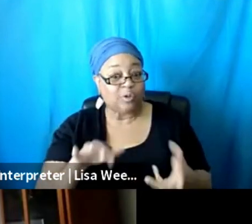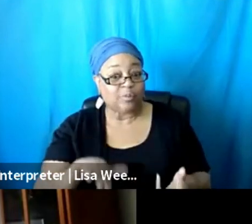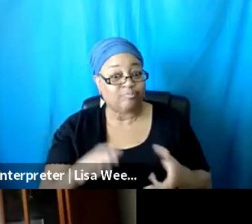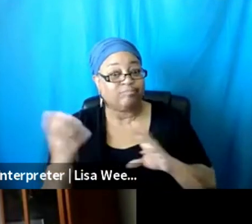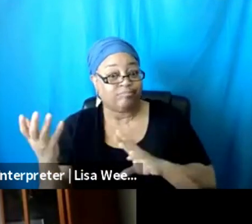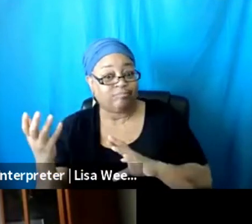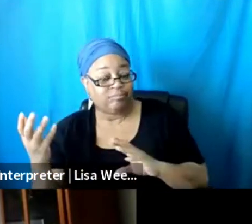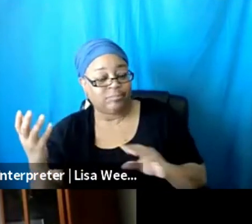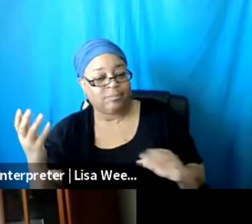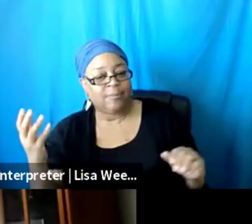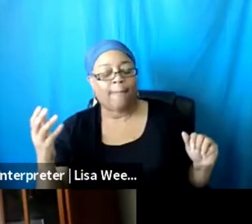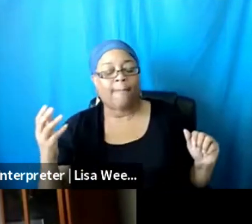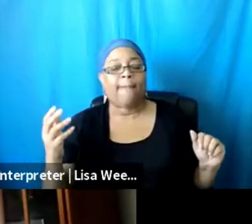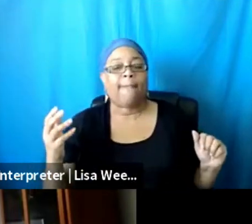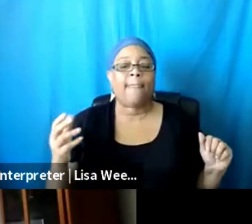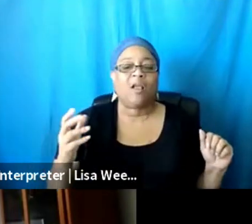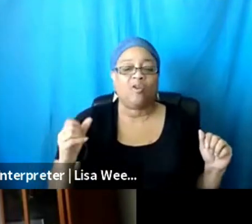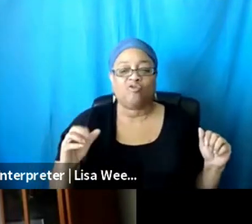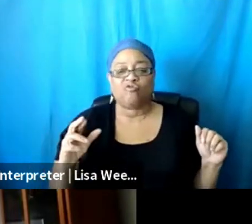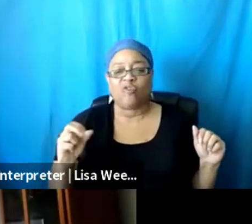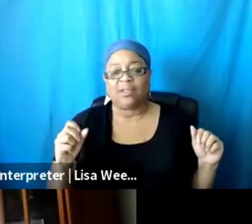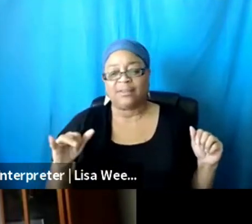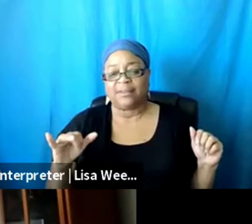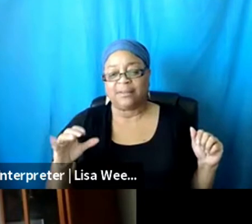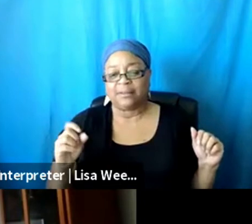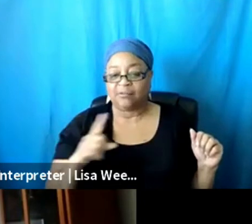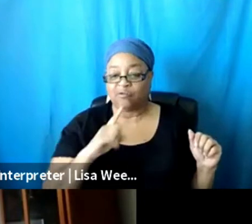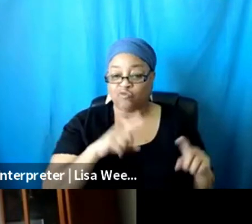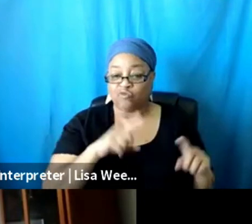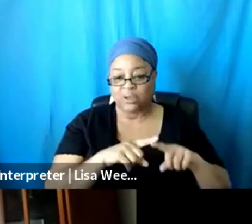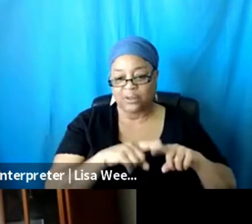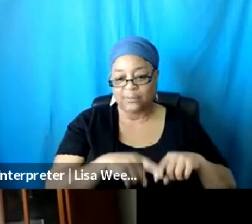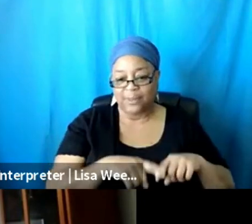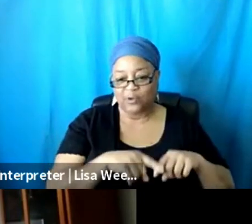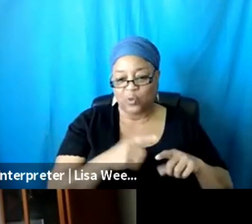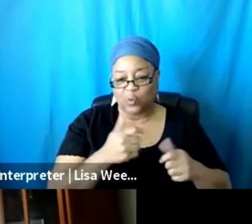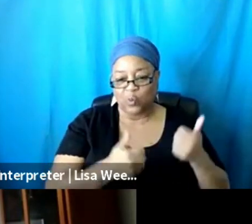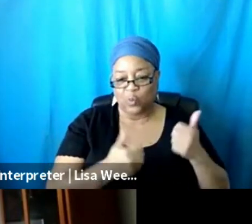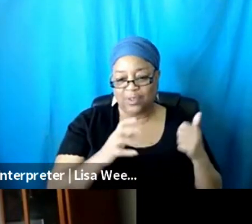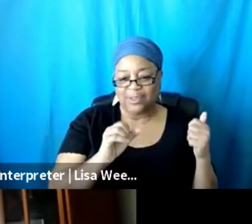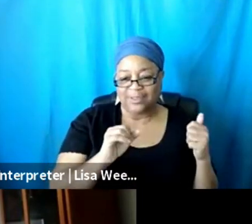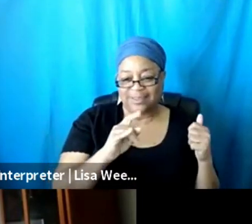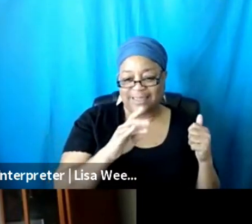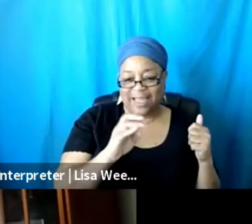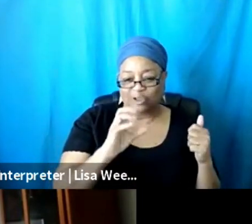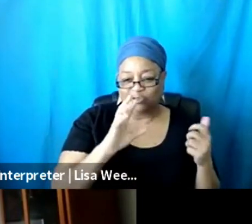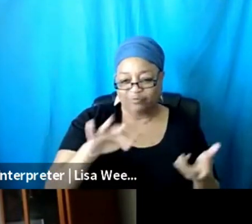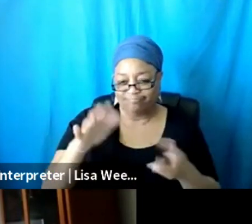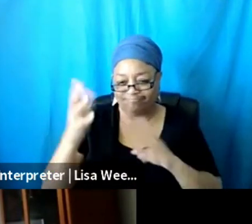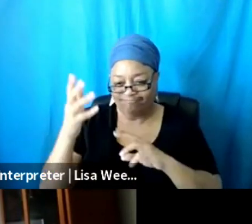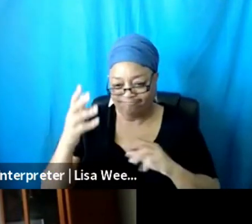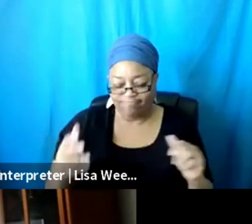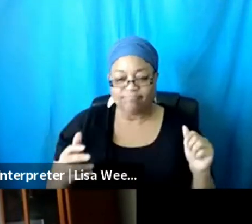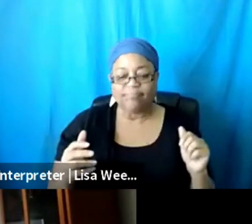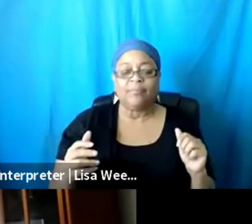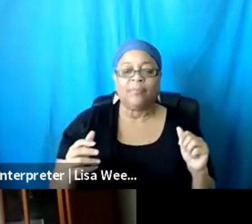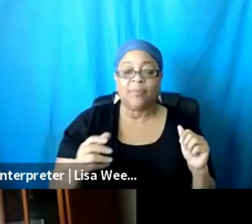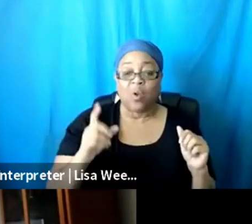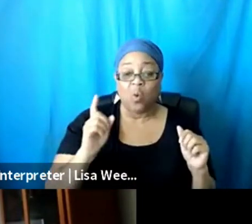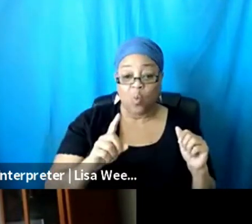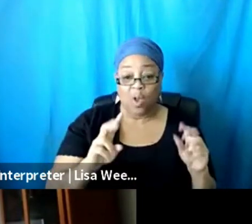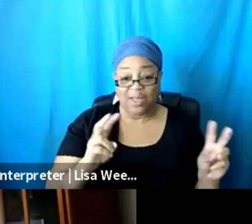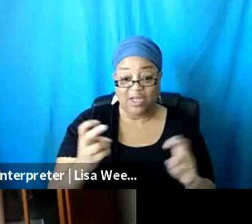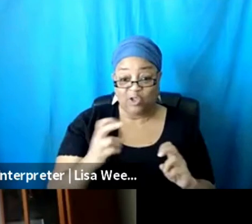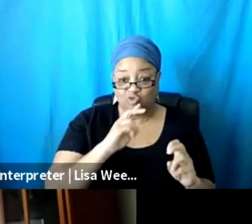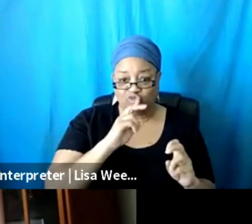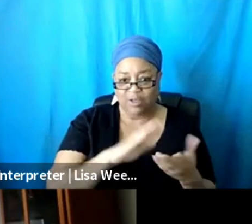think this is one of those where it really depends on which stage in the pandemic. And this is one issue that I think really became